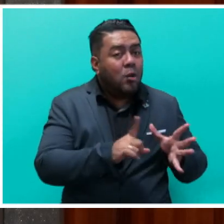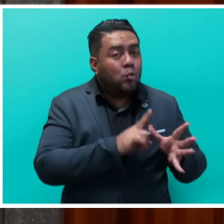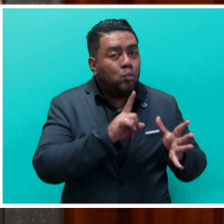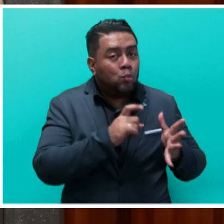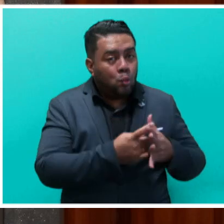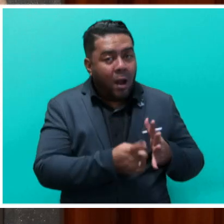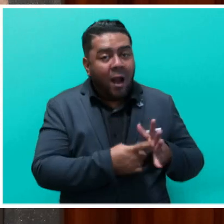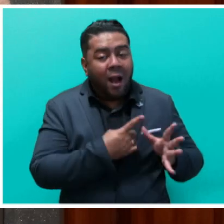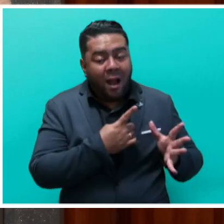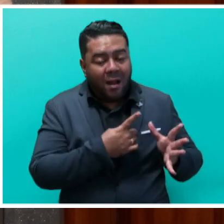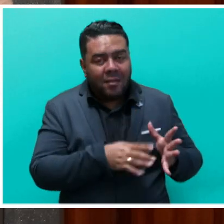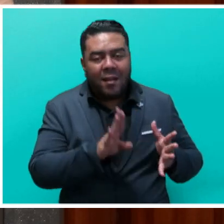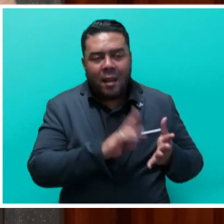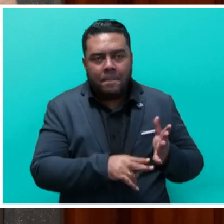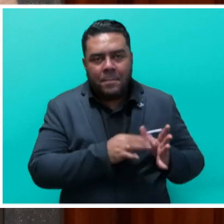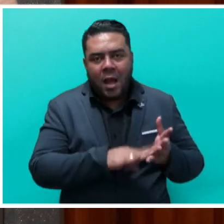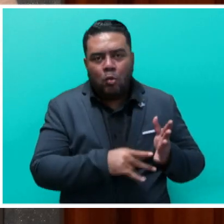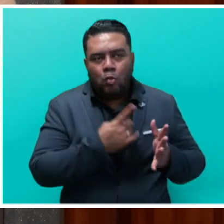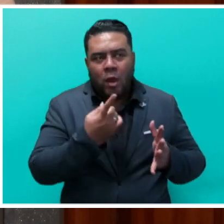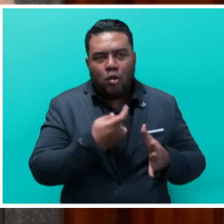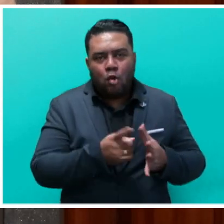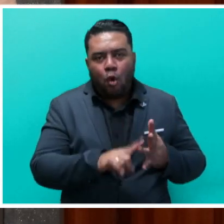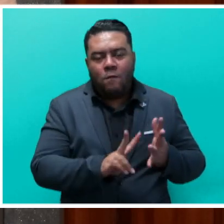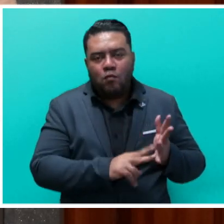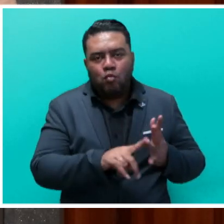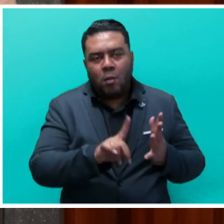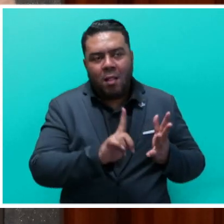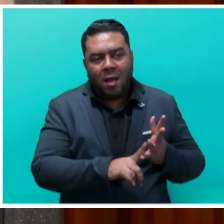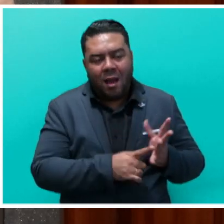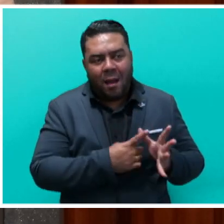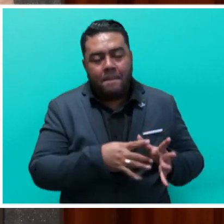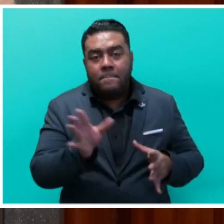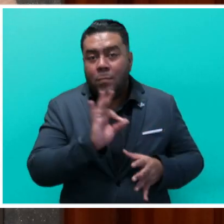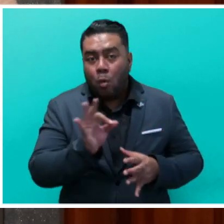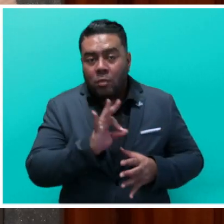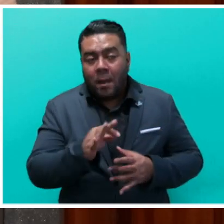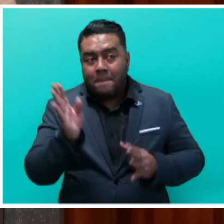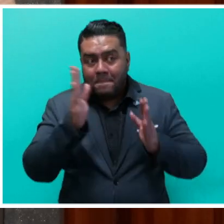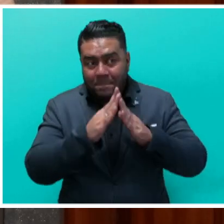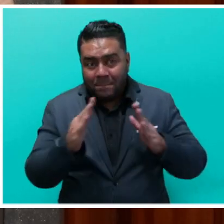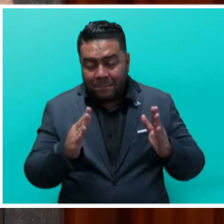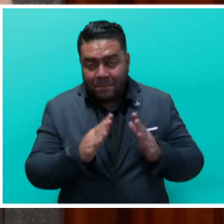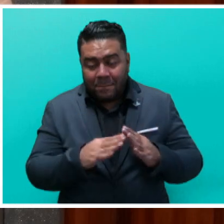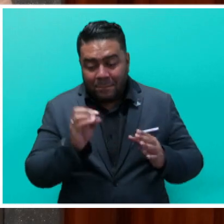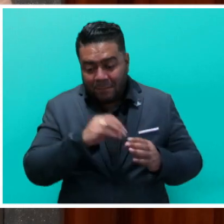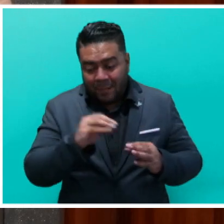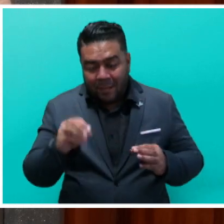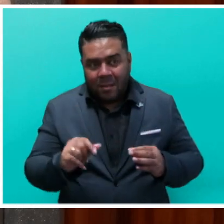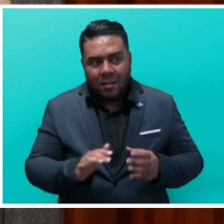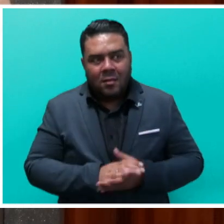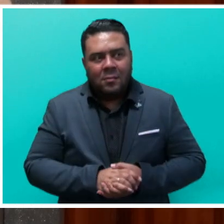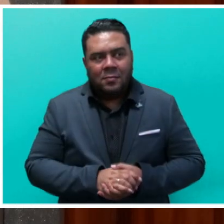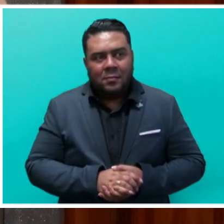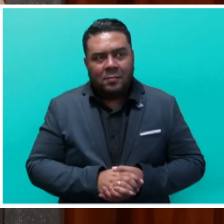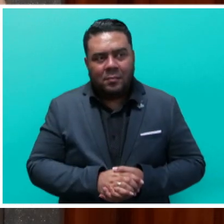Makandre, Ndamanu, and Kawula. As a direct comparison, both pine and mahogany, our main plantation species, are termed